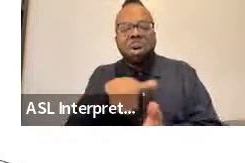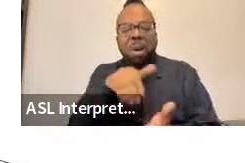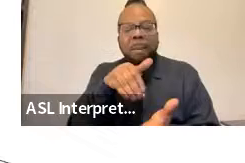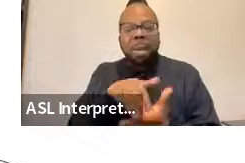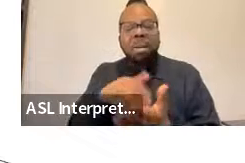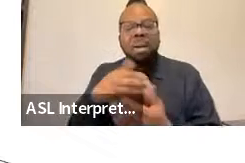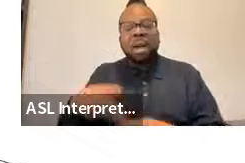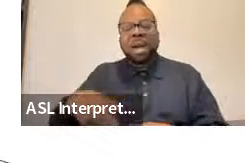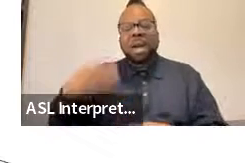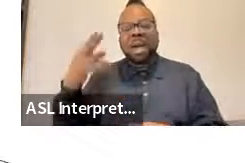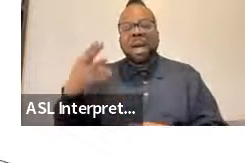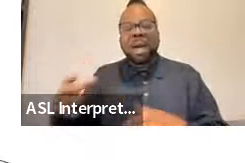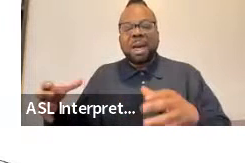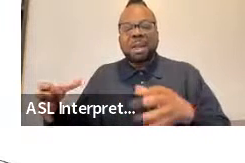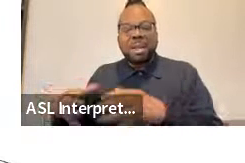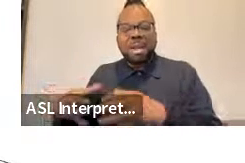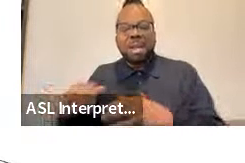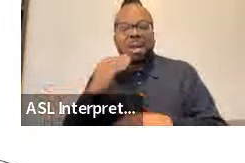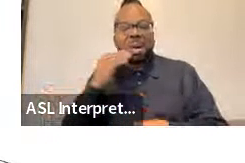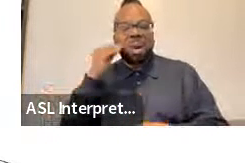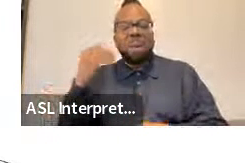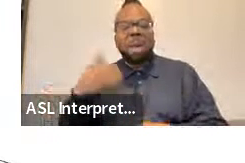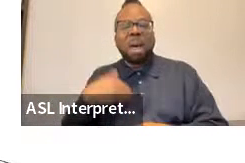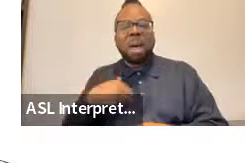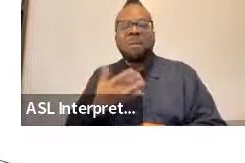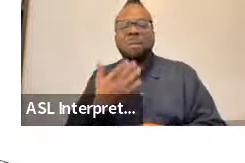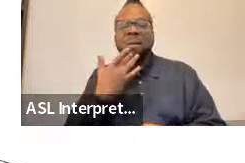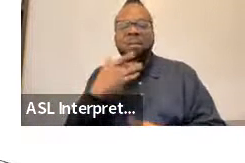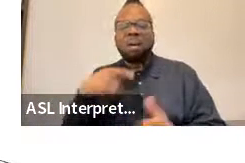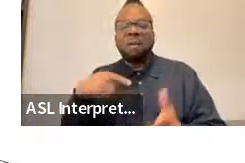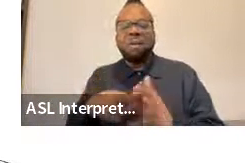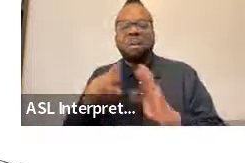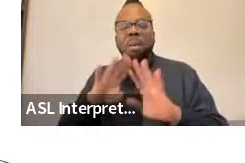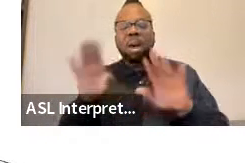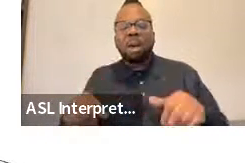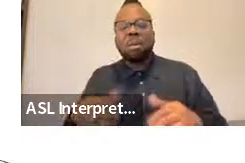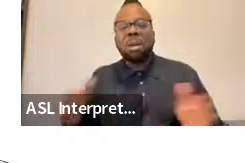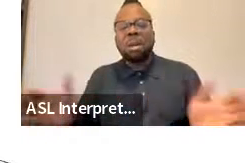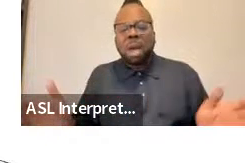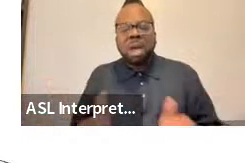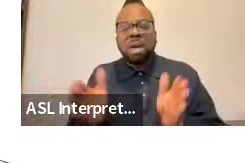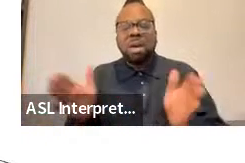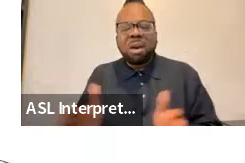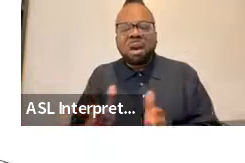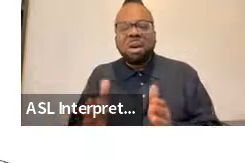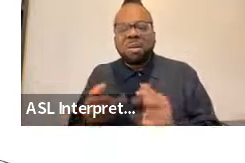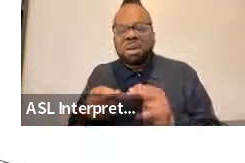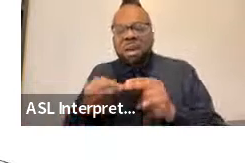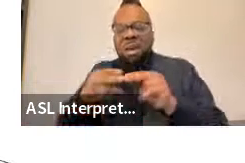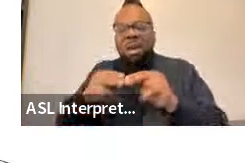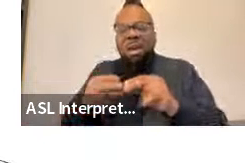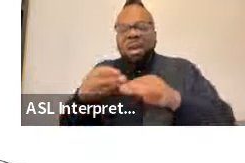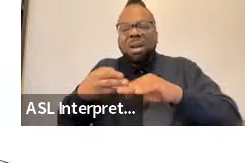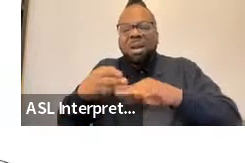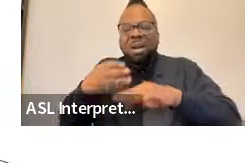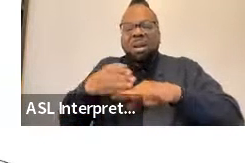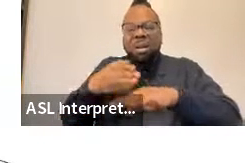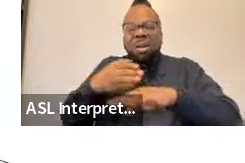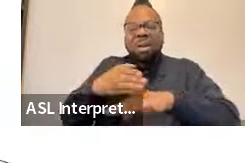district has a preference for affordable housing, we can encourage incremental affordable housing growth throughout the entire